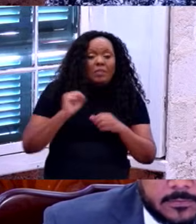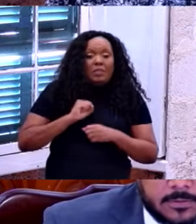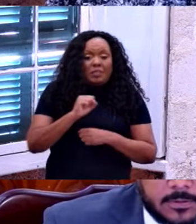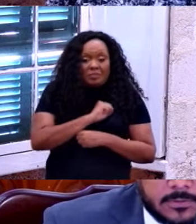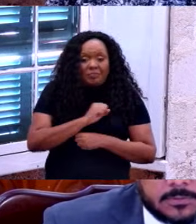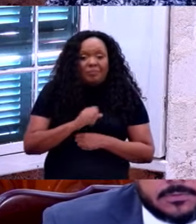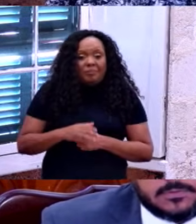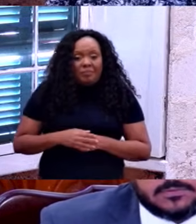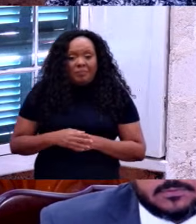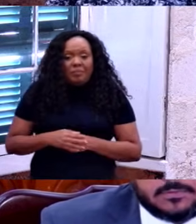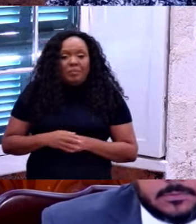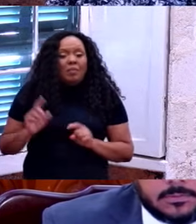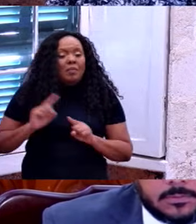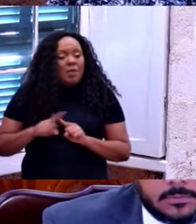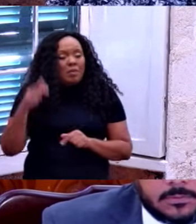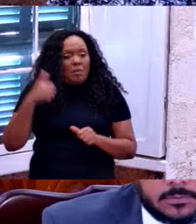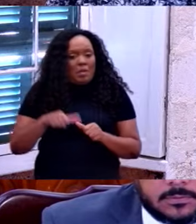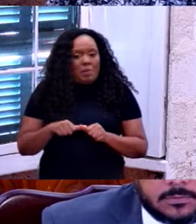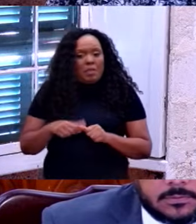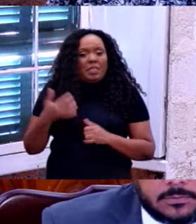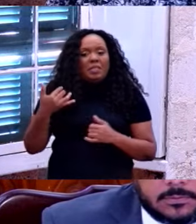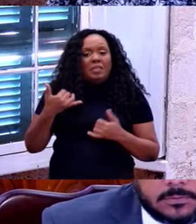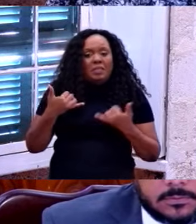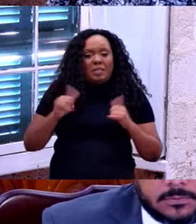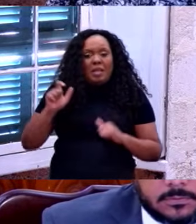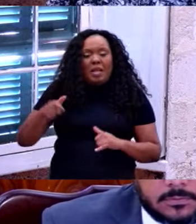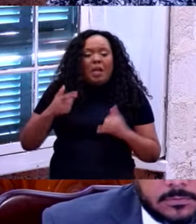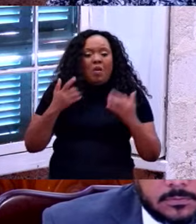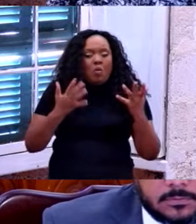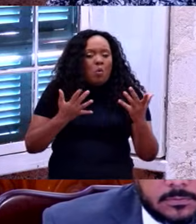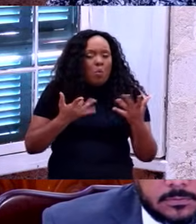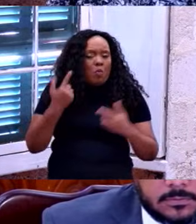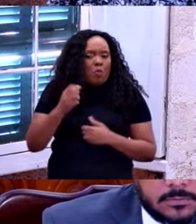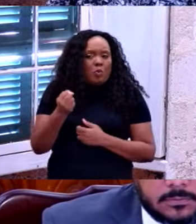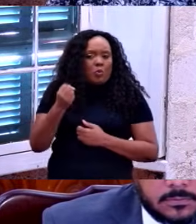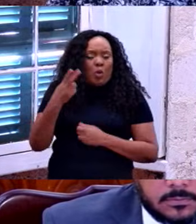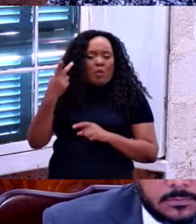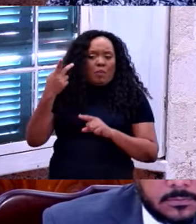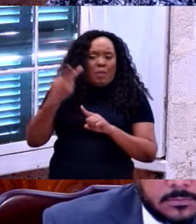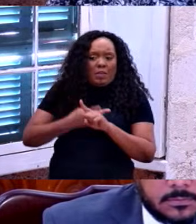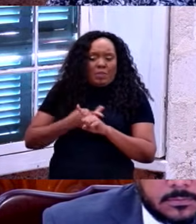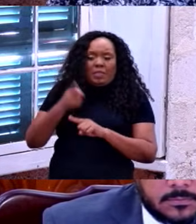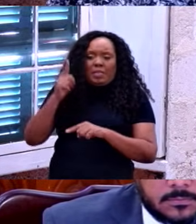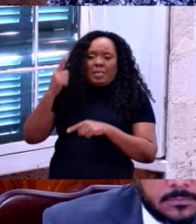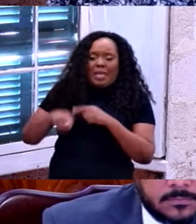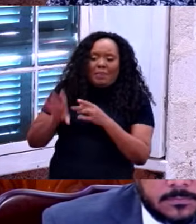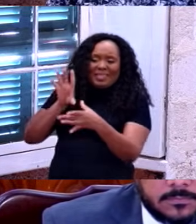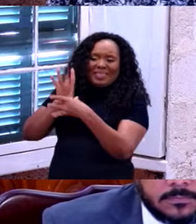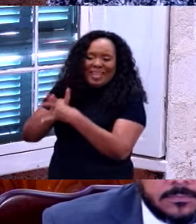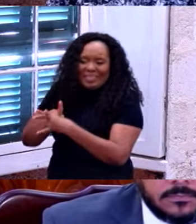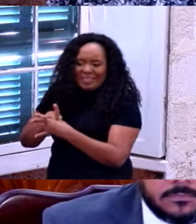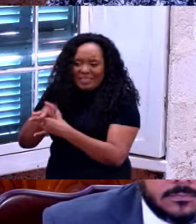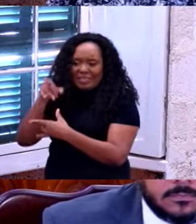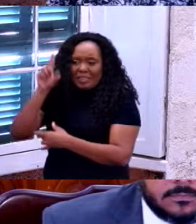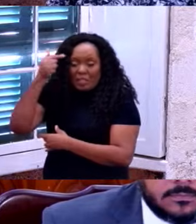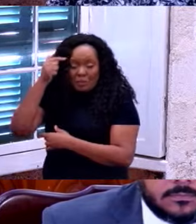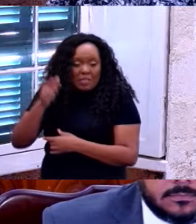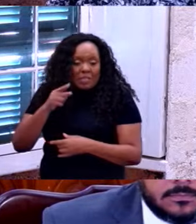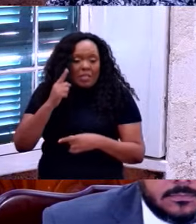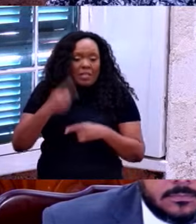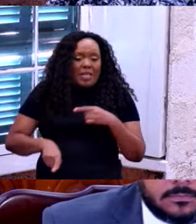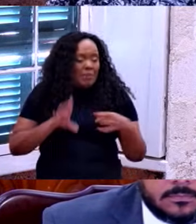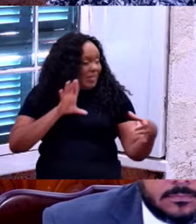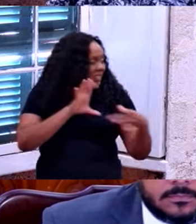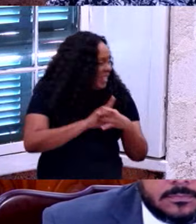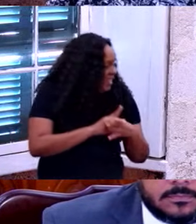President-elect a 12-month period within which you cannot be in either House of Assembly or the Senate. If not, you don't qualify to